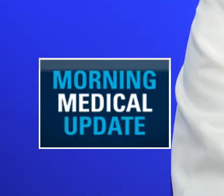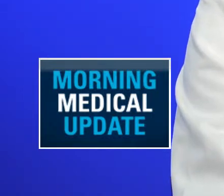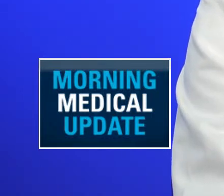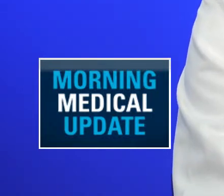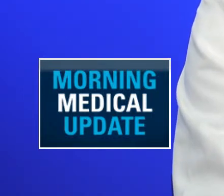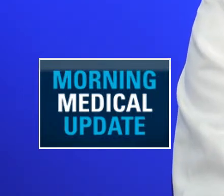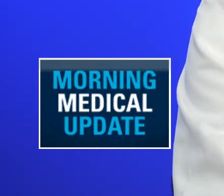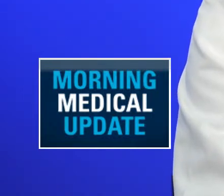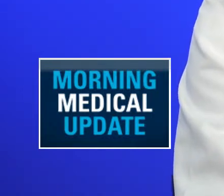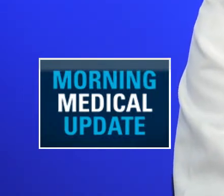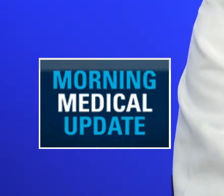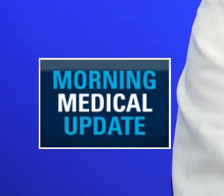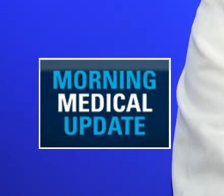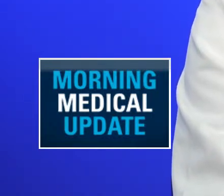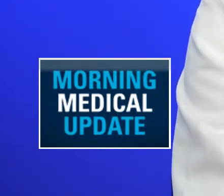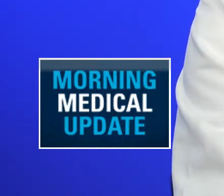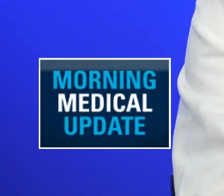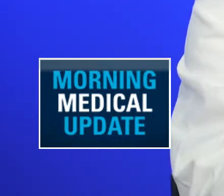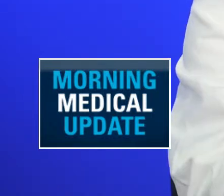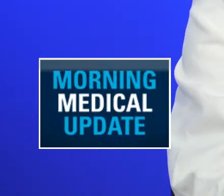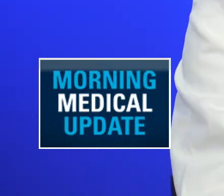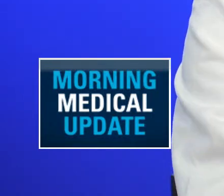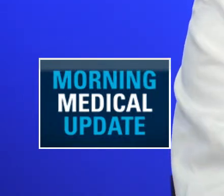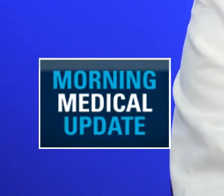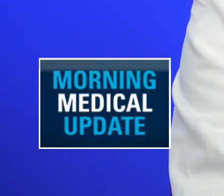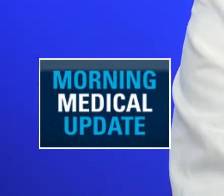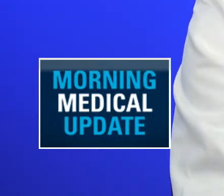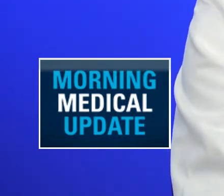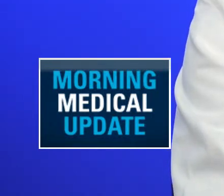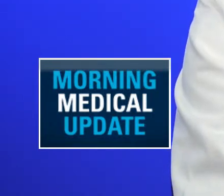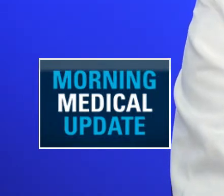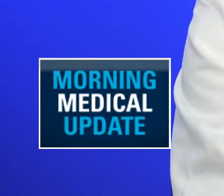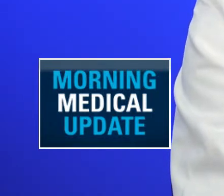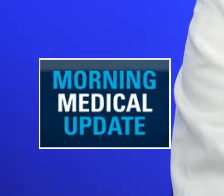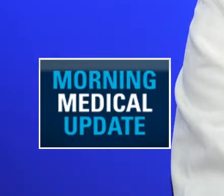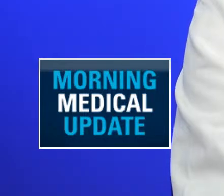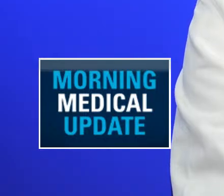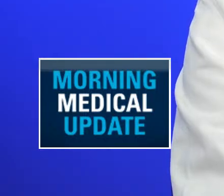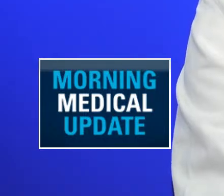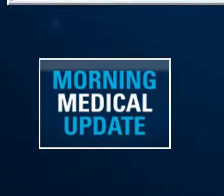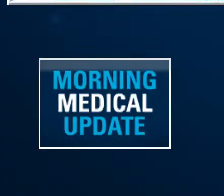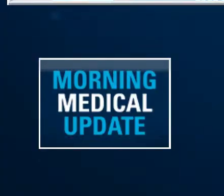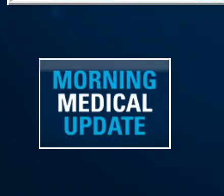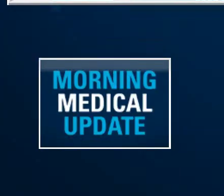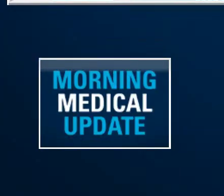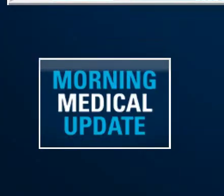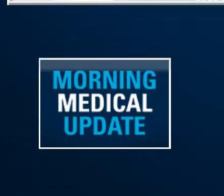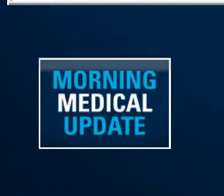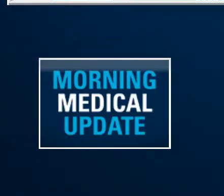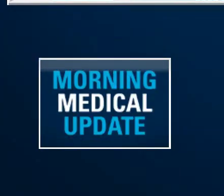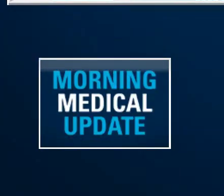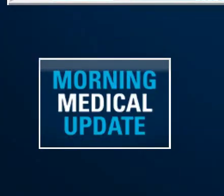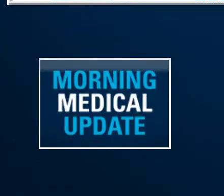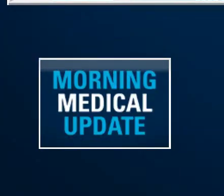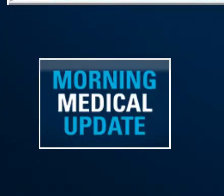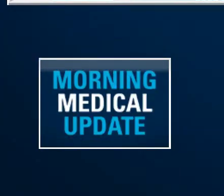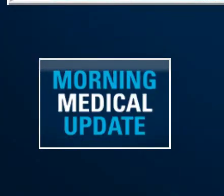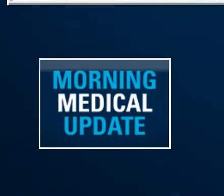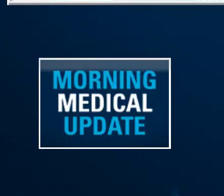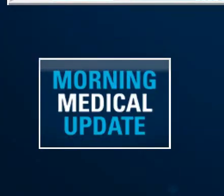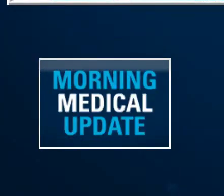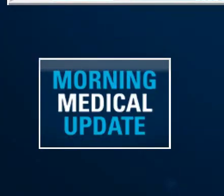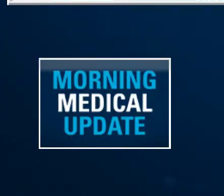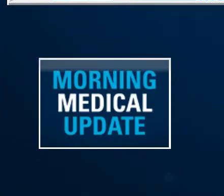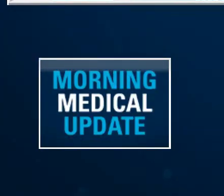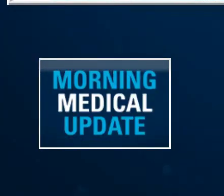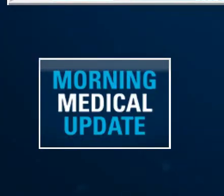the country that are trained to do this, but they're in specialized centers. And we're here to in the go- Midwest in Exactly. a giant health system. Yes.